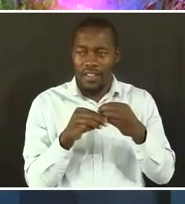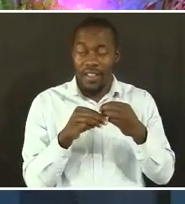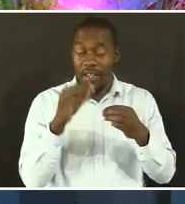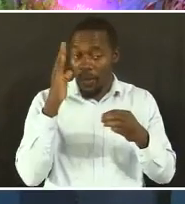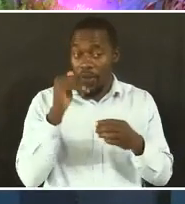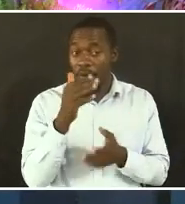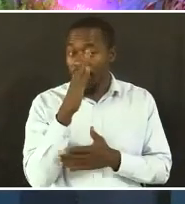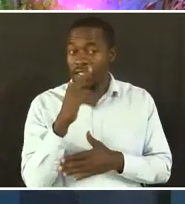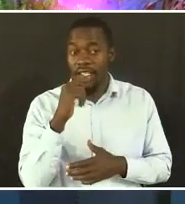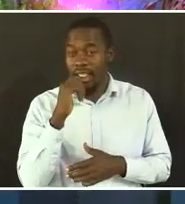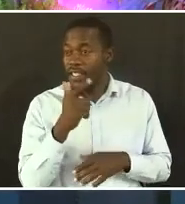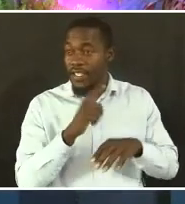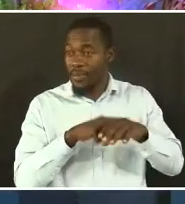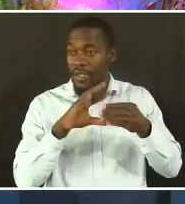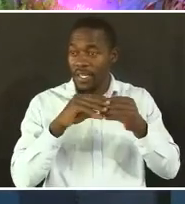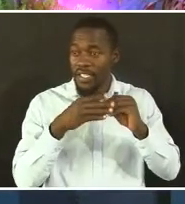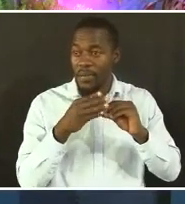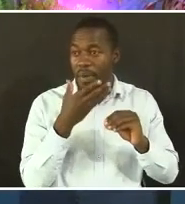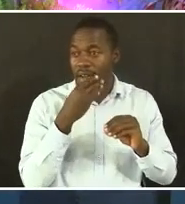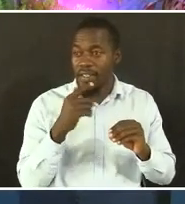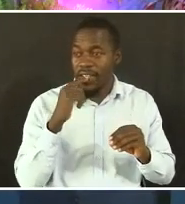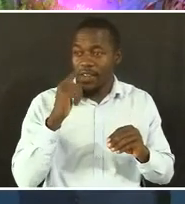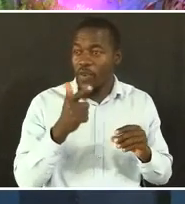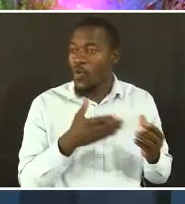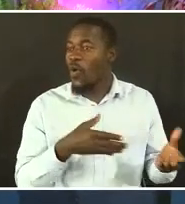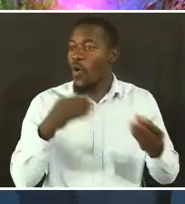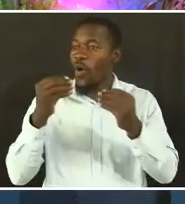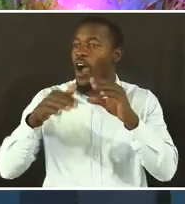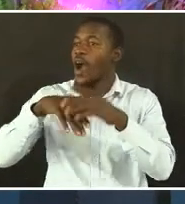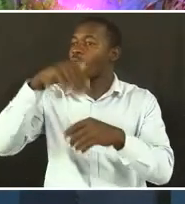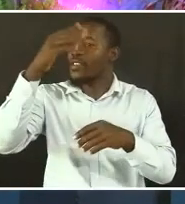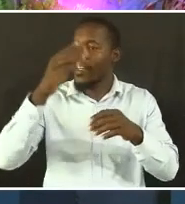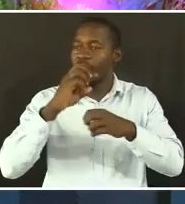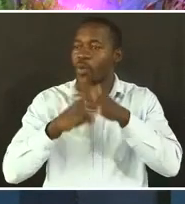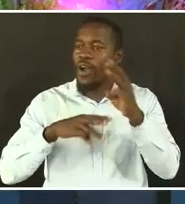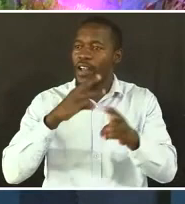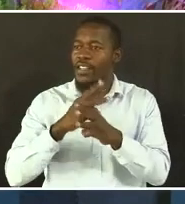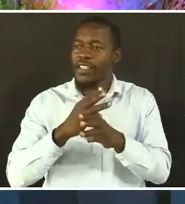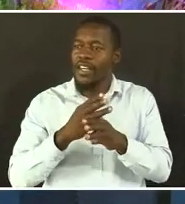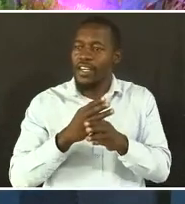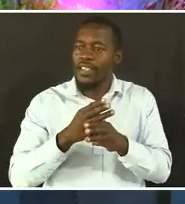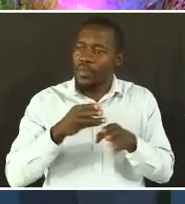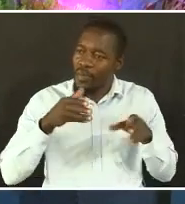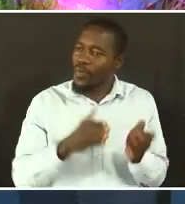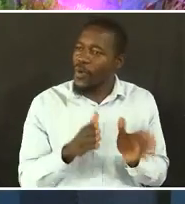and fill the earth. Our God is specific with the things he